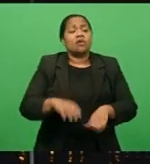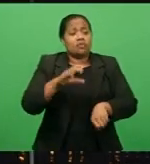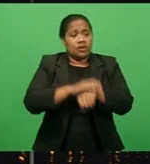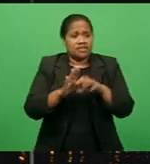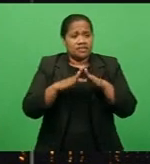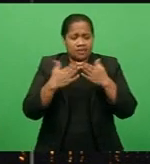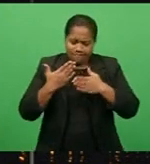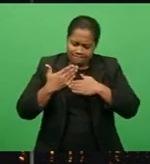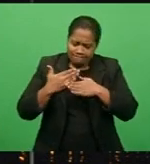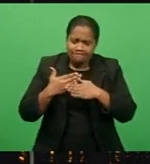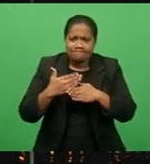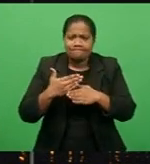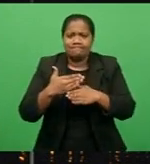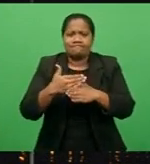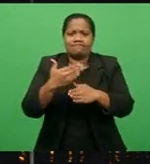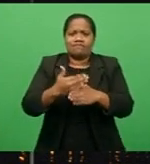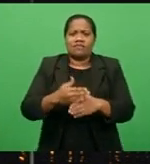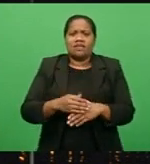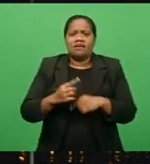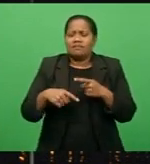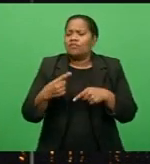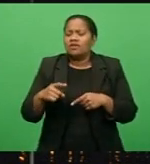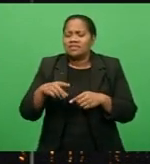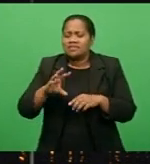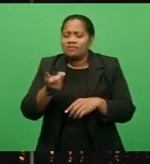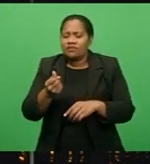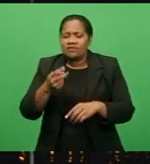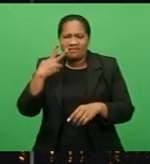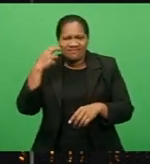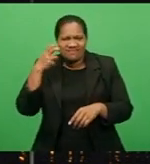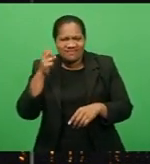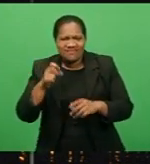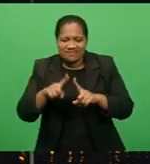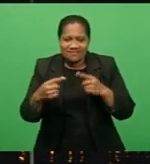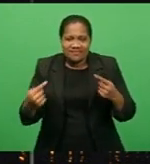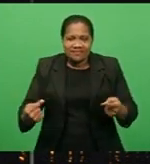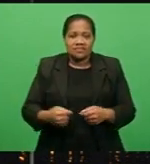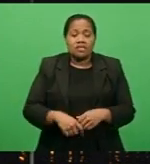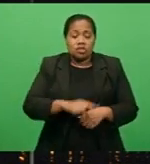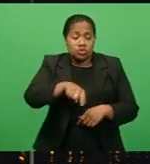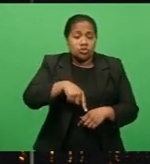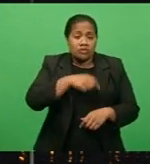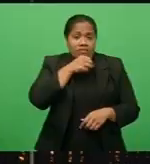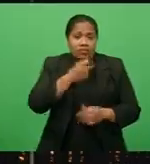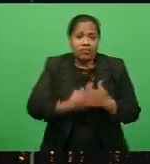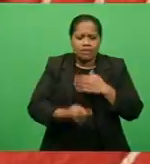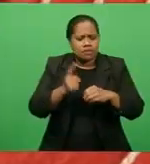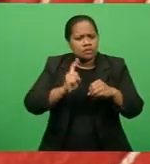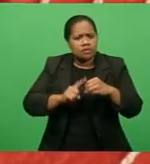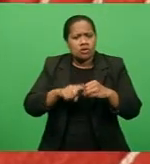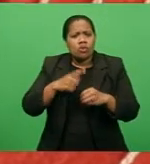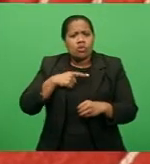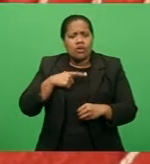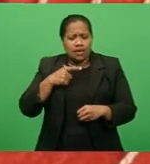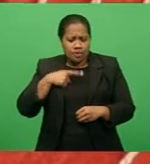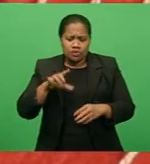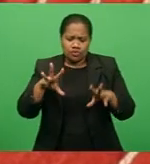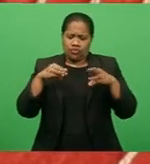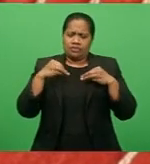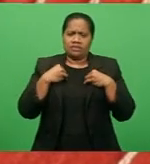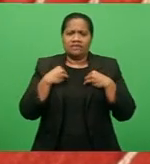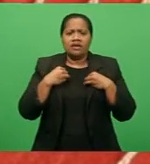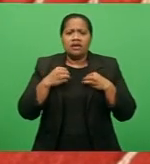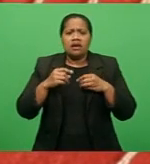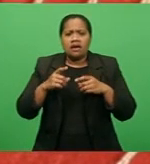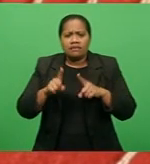nab suspected buyers of stolen items. A Suva businessman was recently questioned for allegedly receiving stolen property. A raid